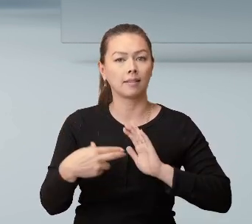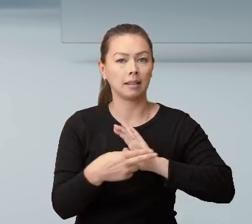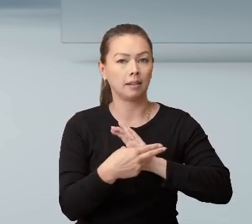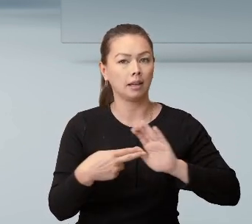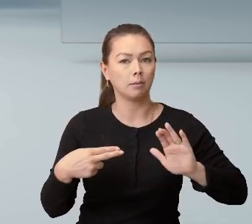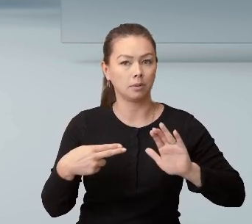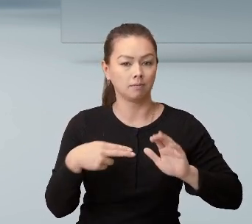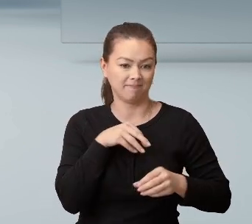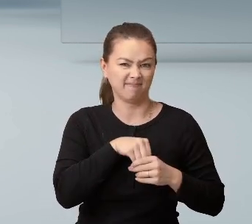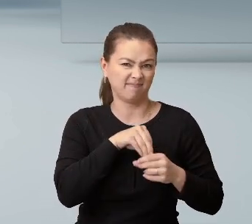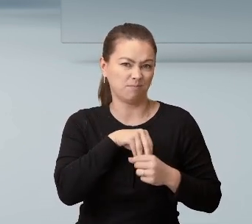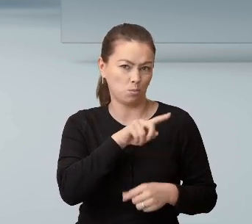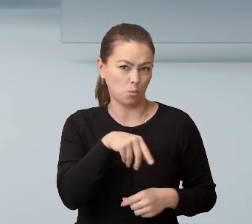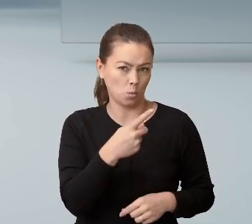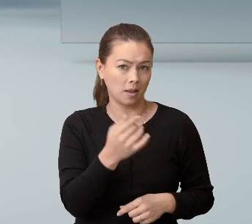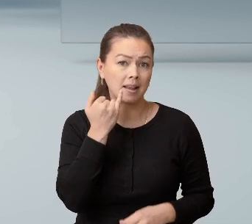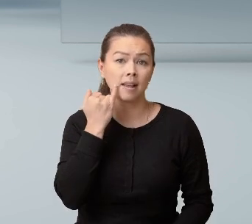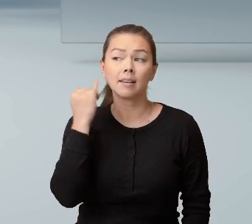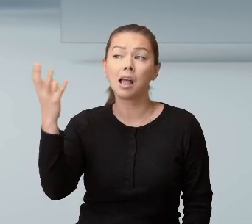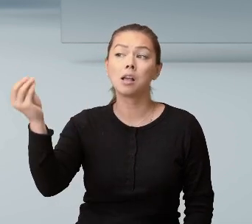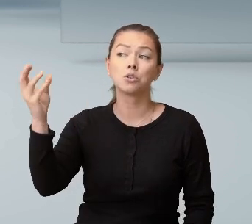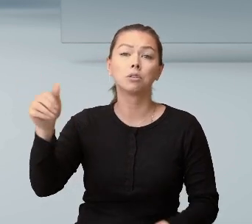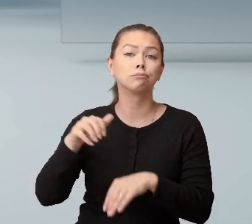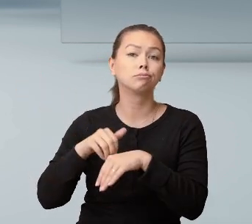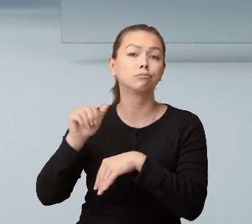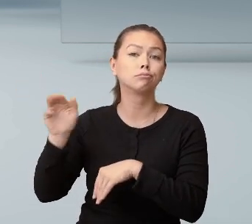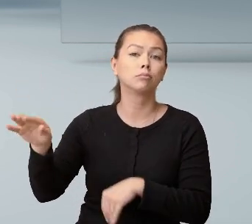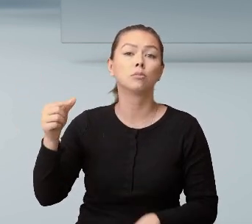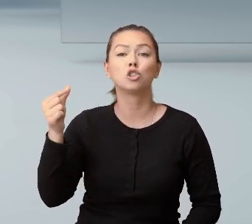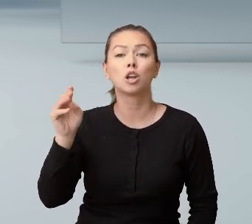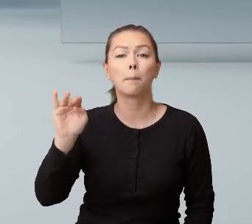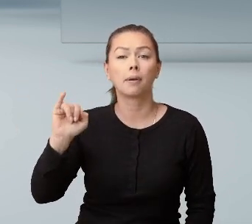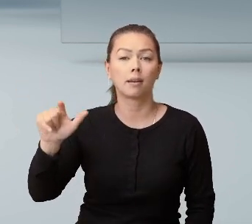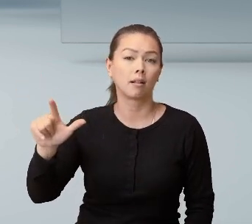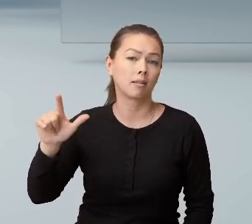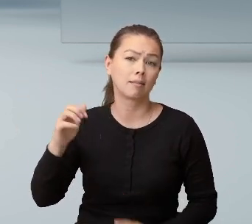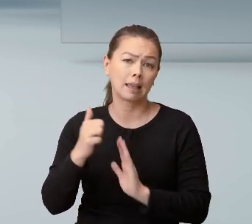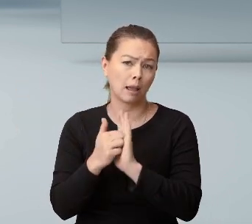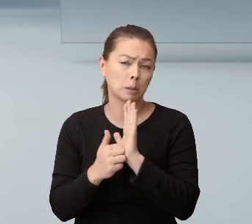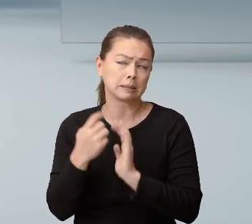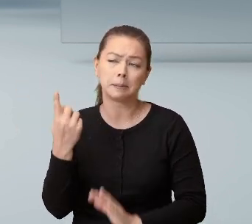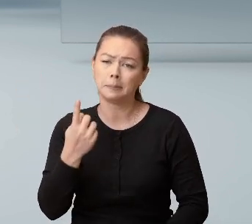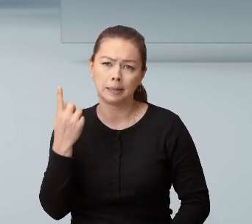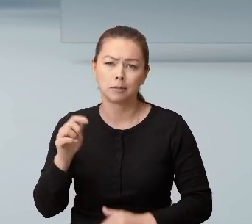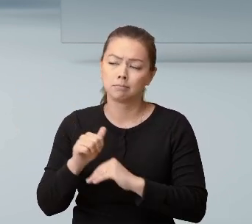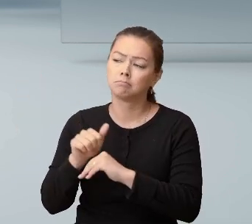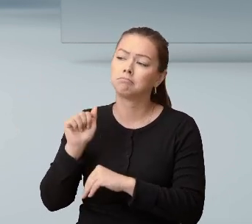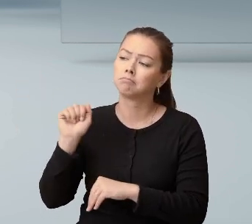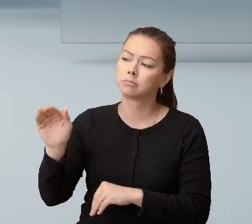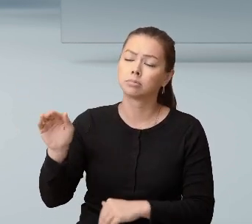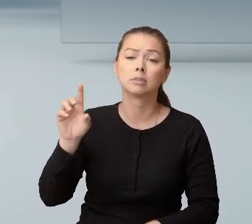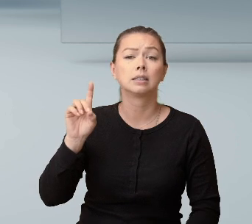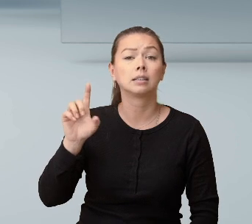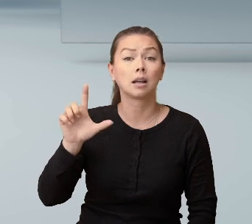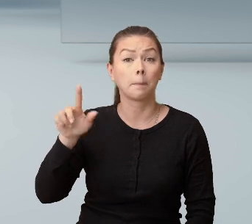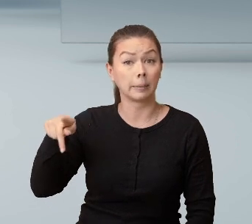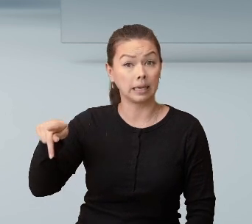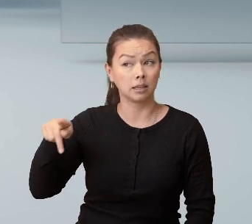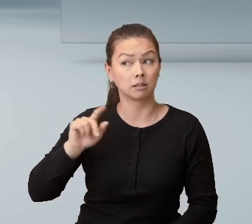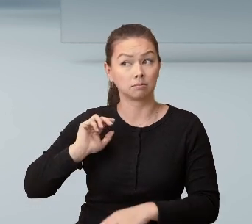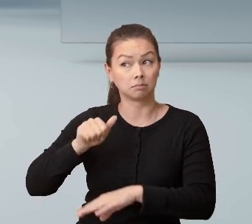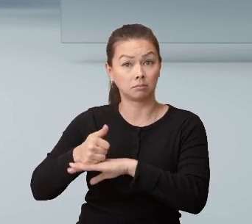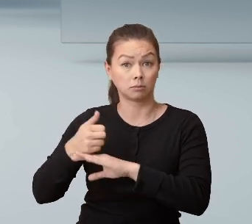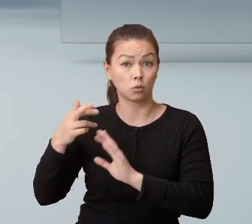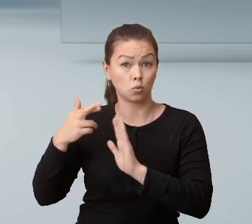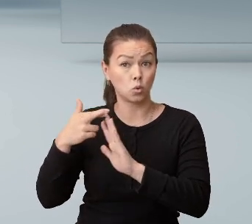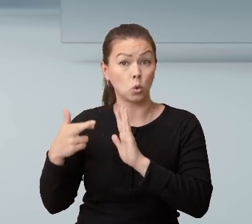internal label to someone externally. Maybe I send it to a Gmail account or something like that. DLP would hopefully have a